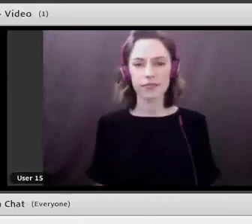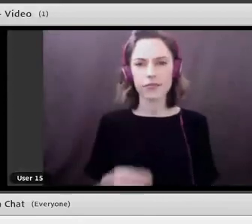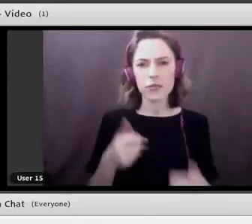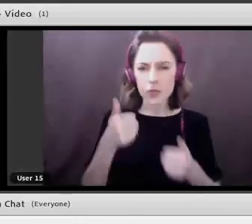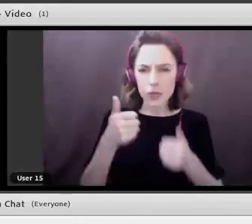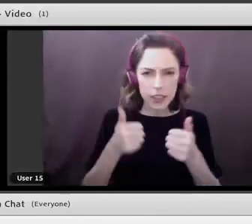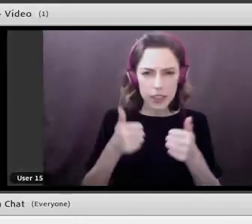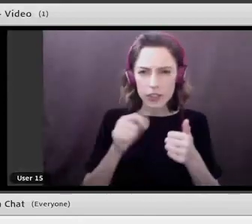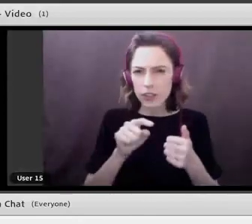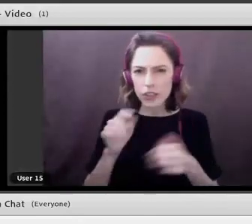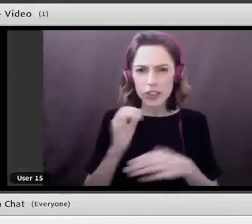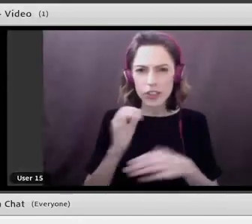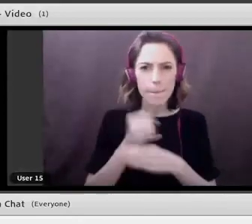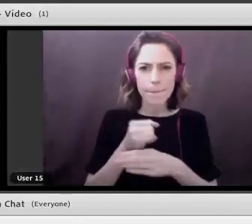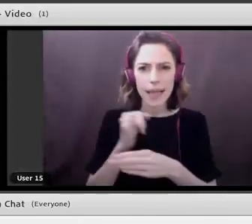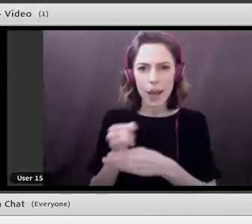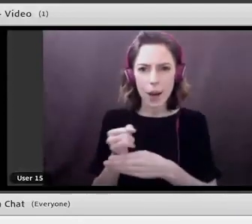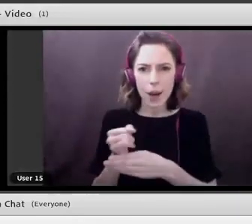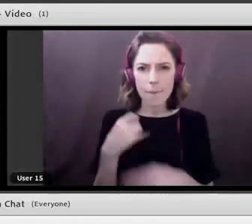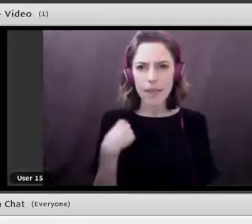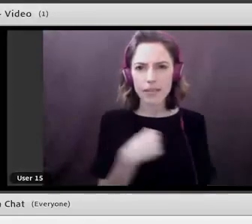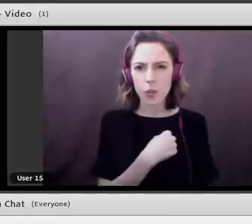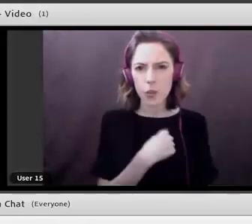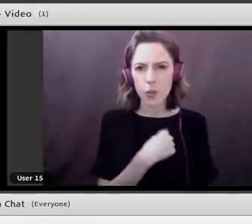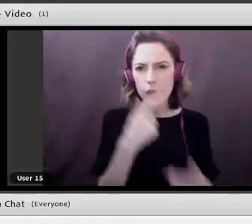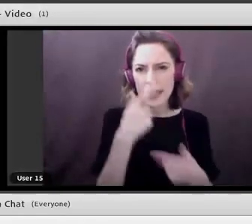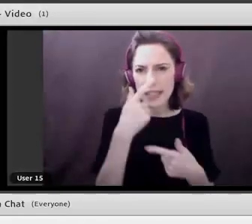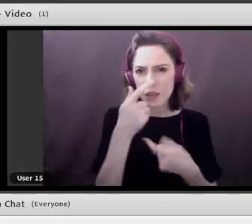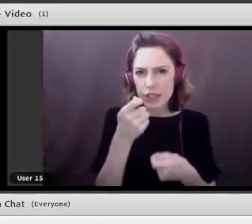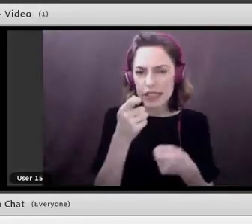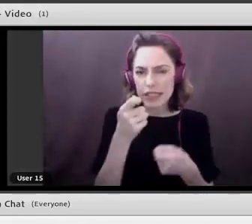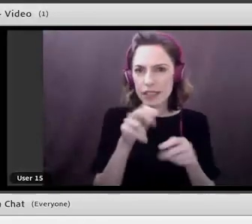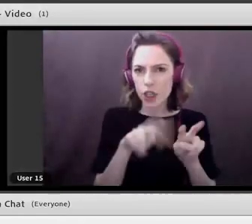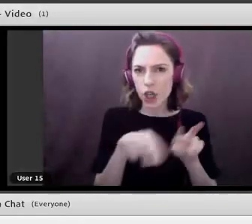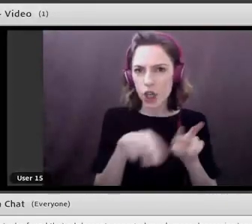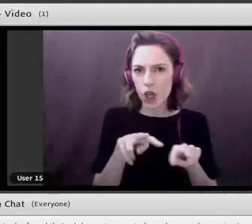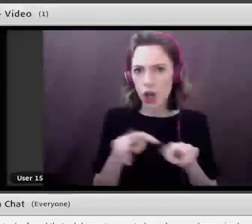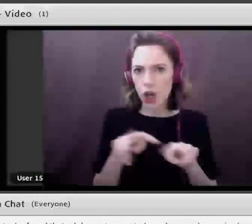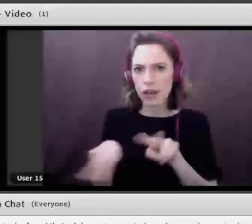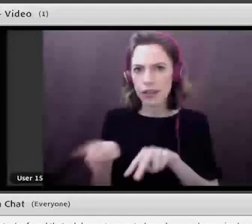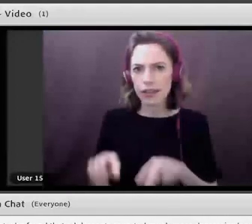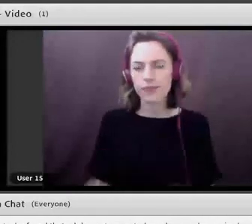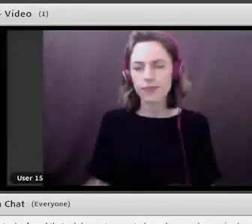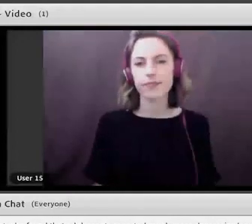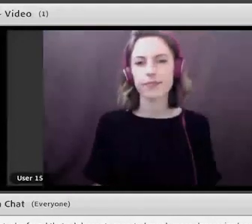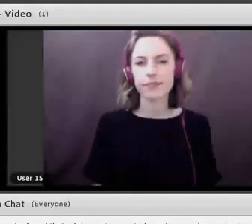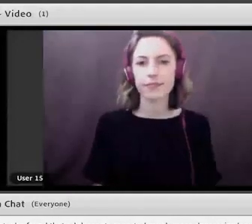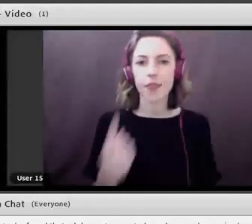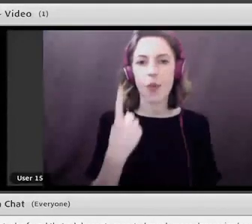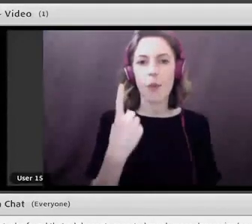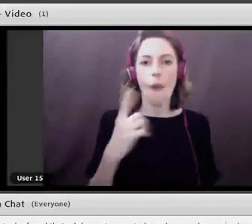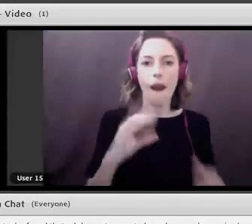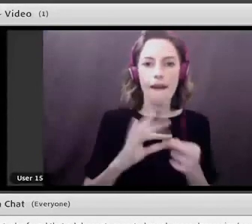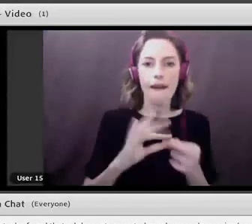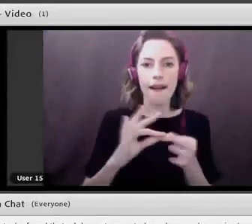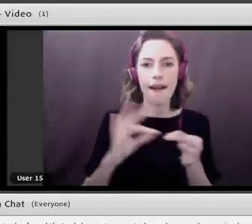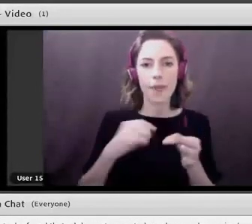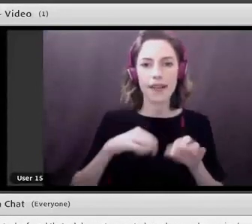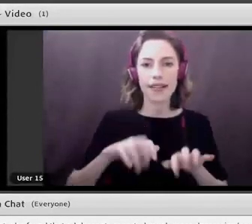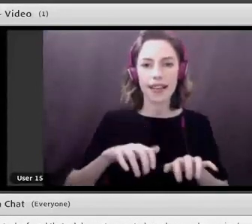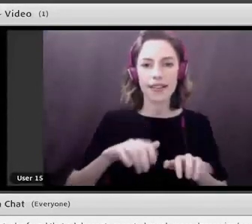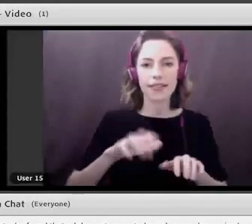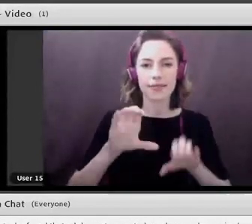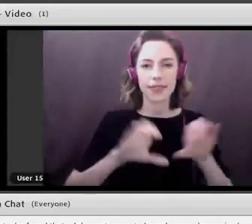think one of the questions that I posted this in the chat, one of our colleagues from Albania did some research